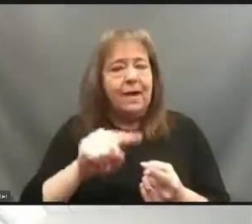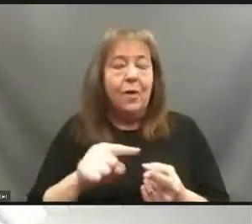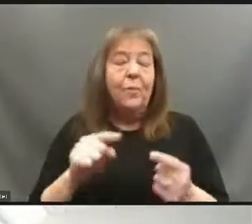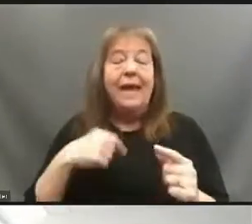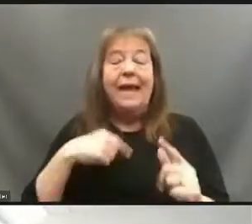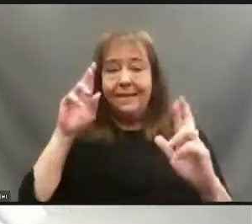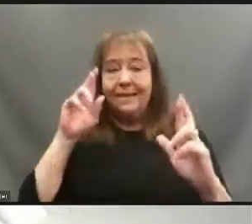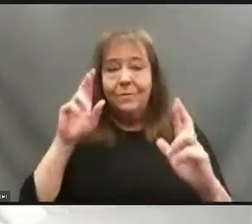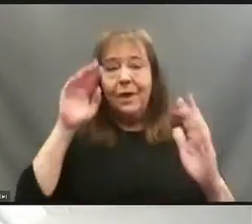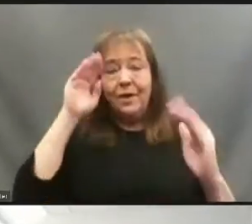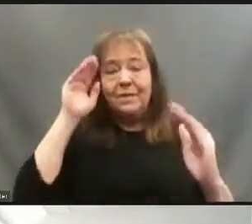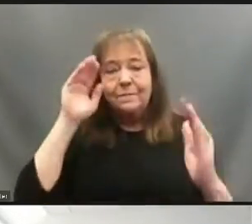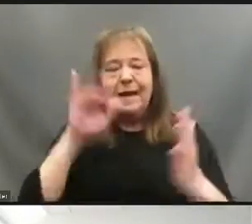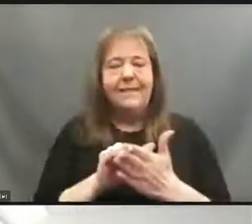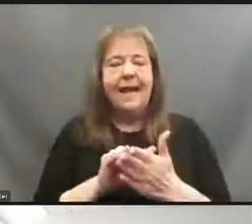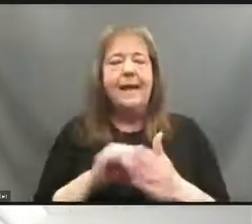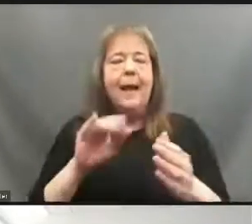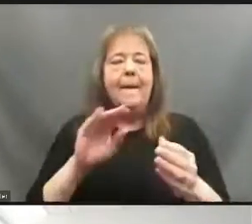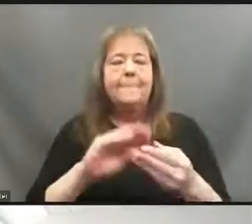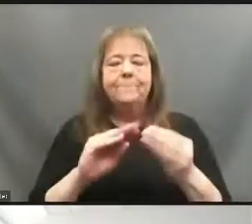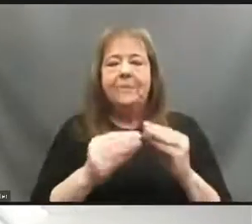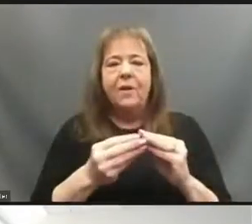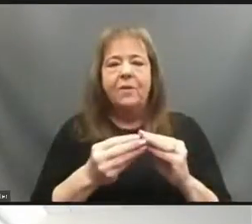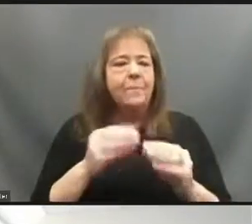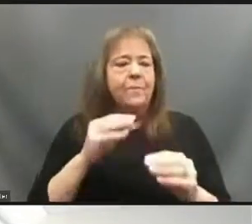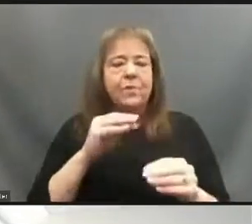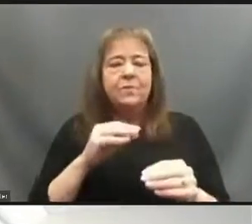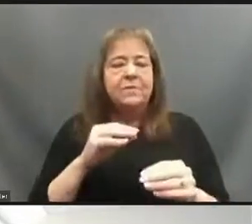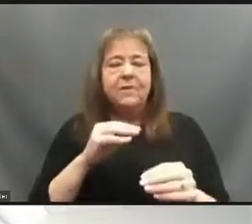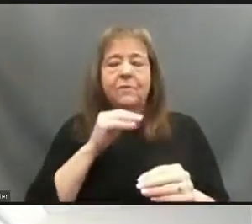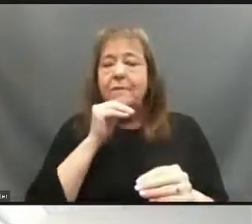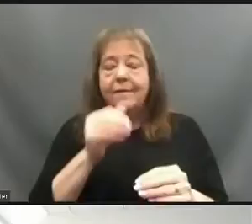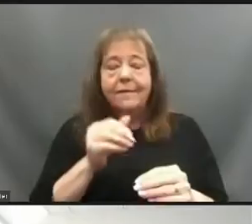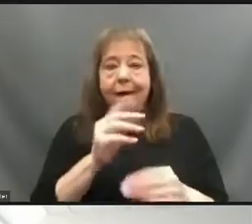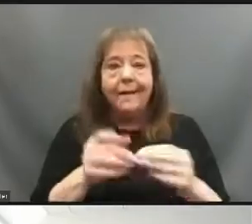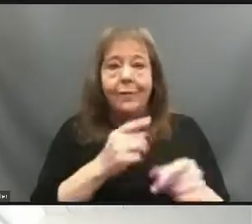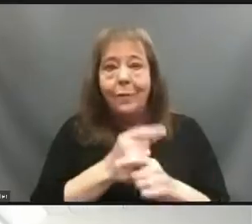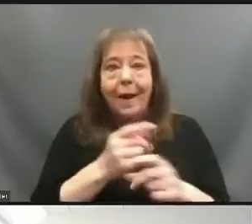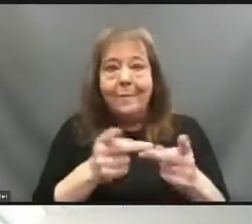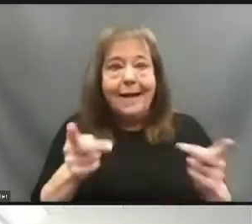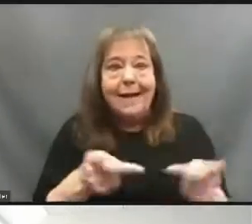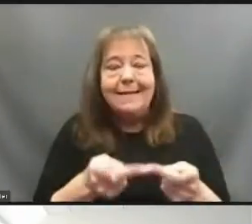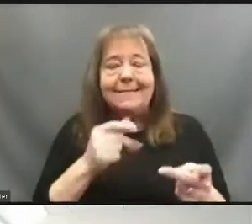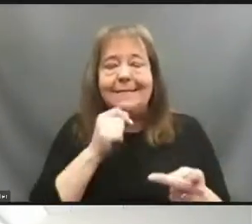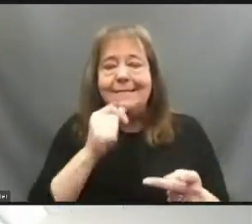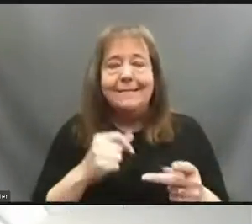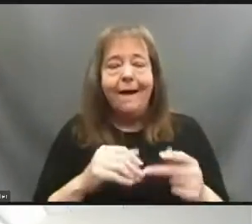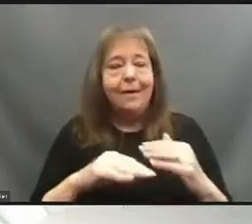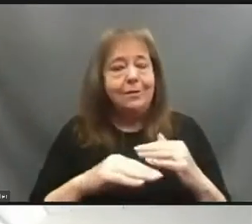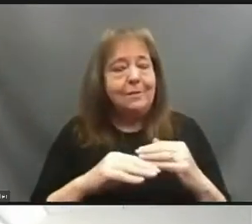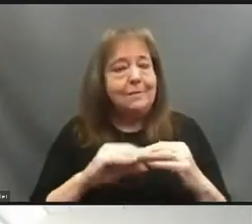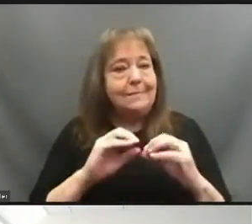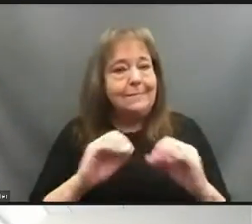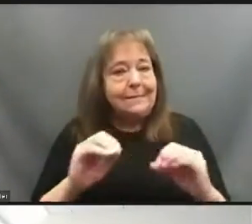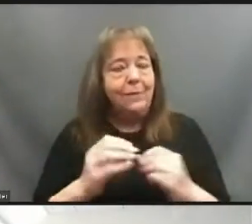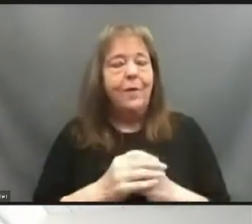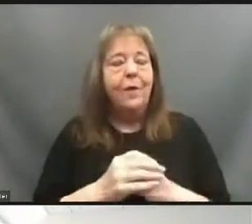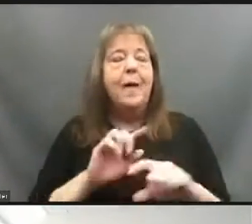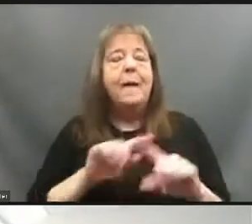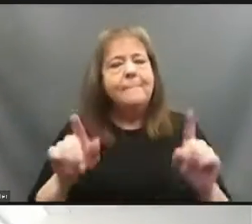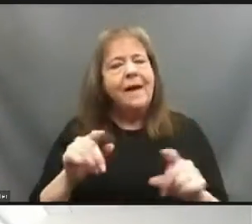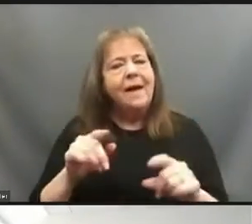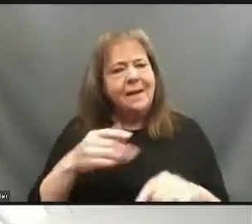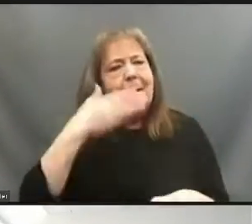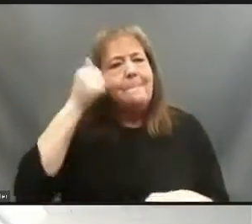numbers are drifting down. We're not where we want to be, but we are certainly things are looking much better than they